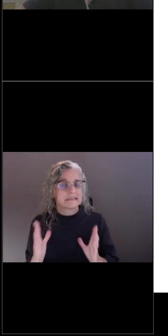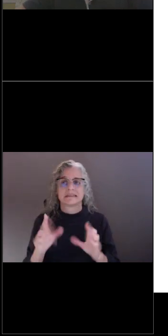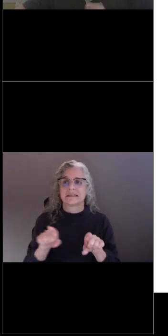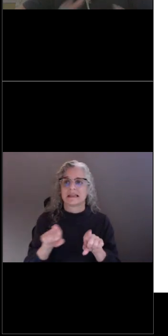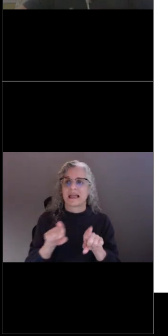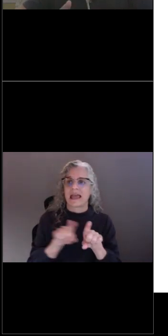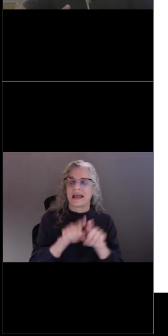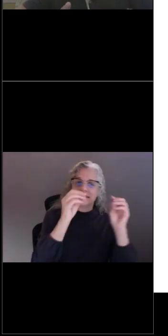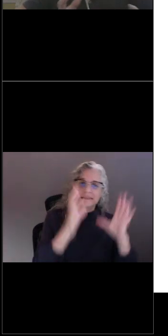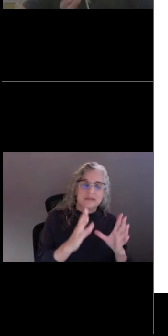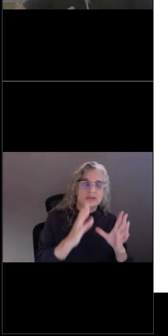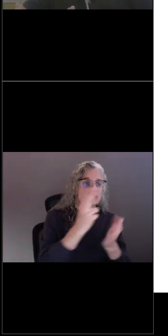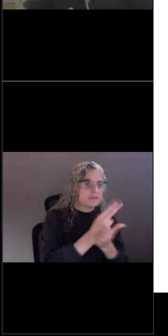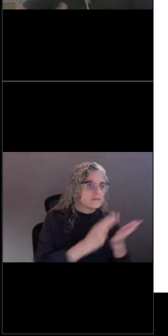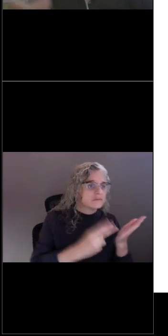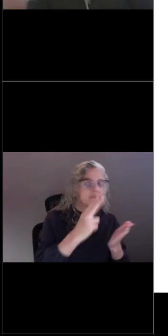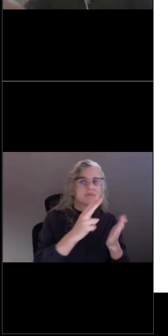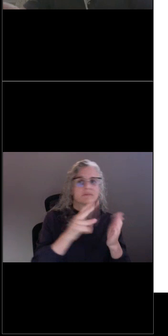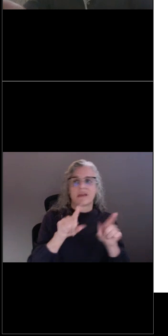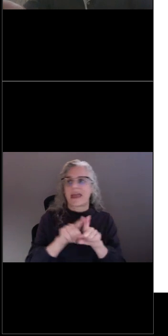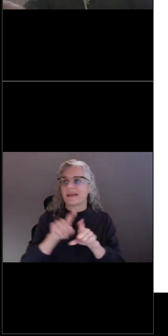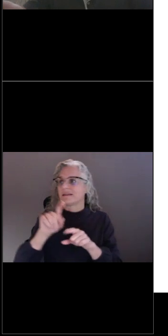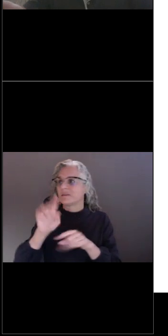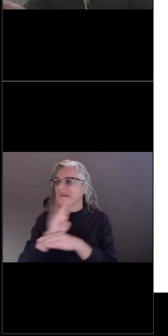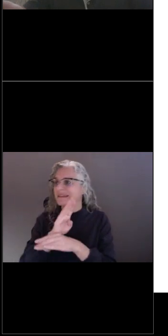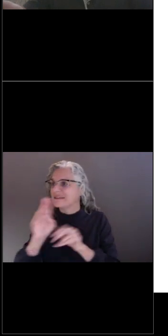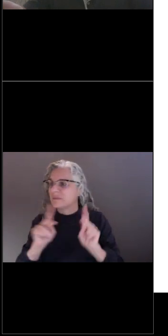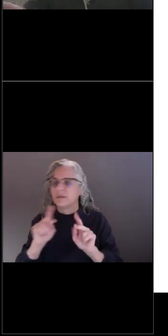corporations or other entities, how are our values